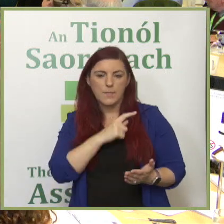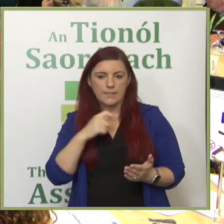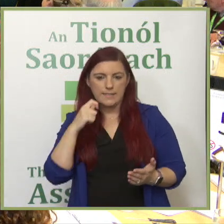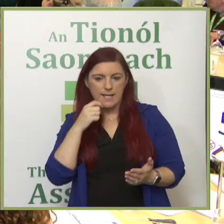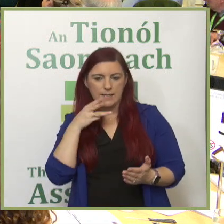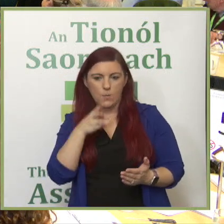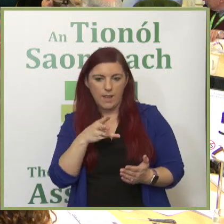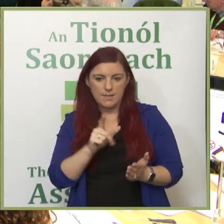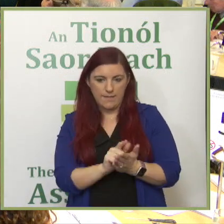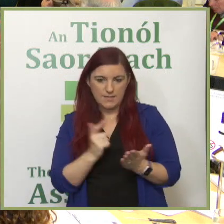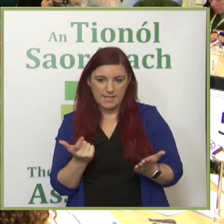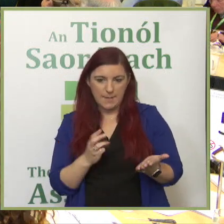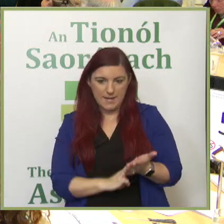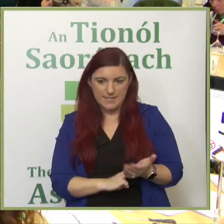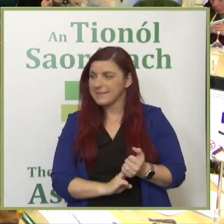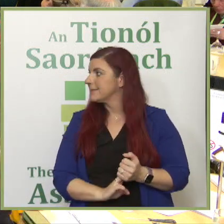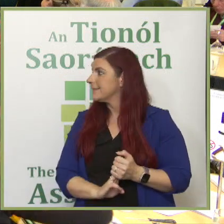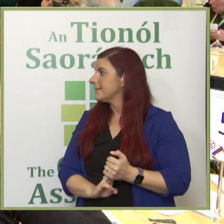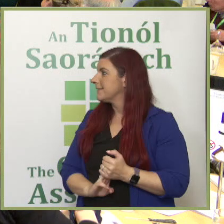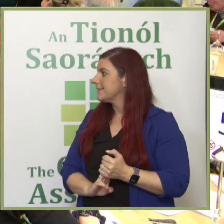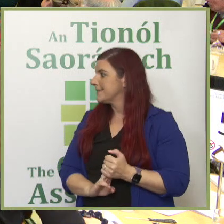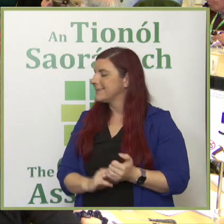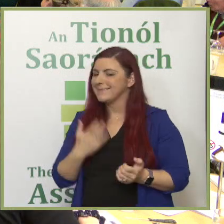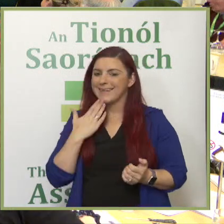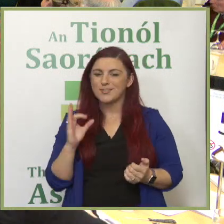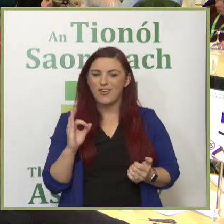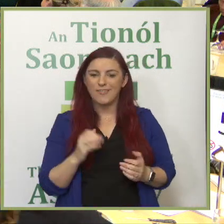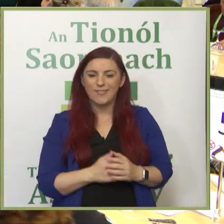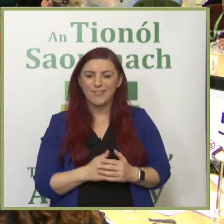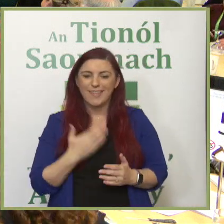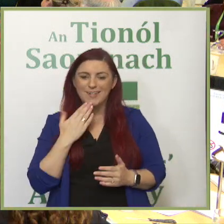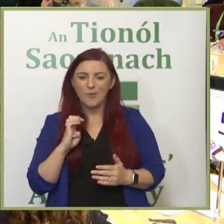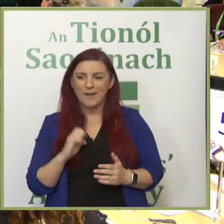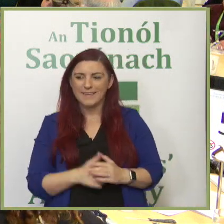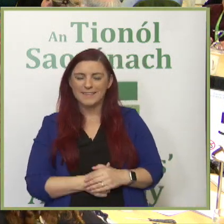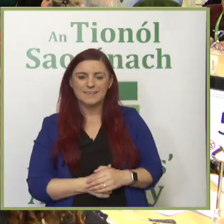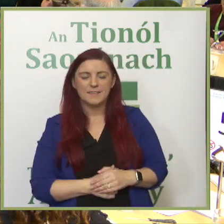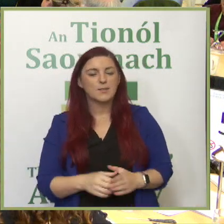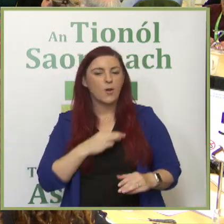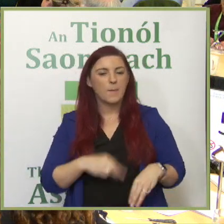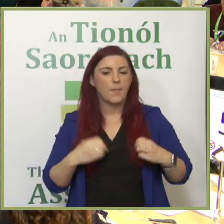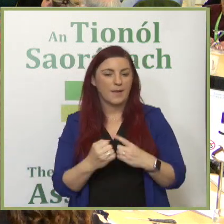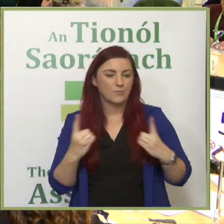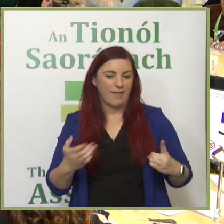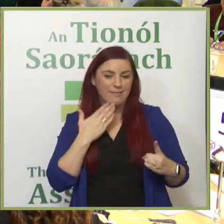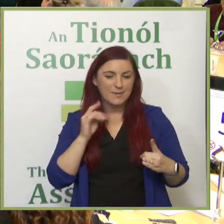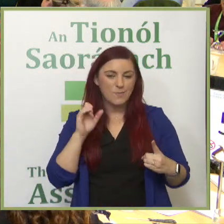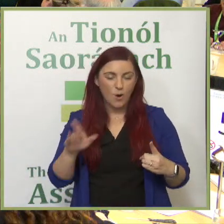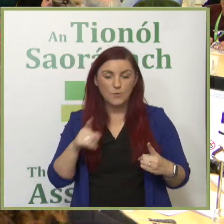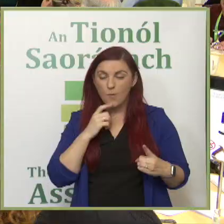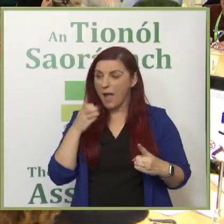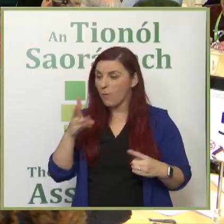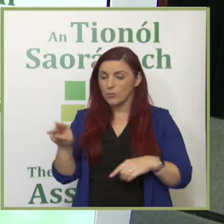and 17 just to make the last 2 minutes. So well done, Eoghan. Thanks for that. Morning, everybody. Thanks very much, Paul. Okay, so I'm just going to give